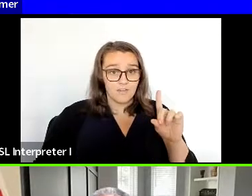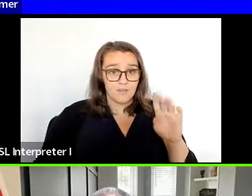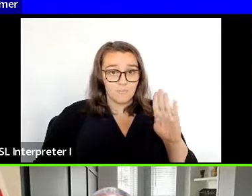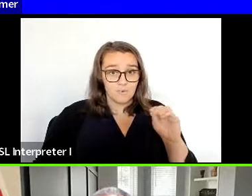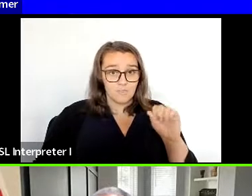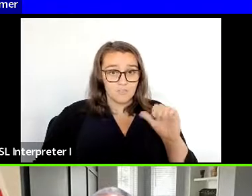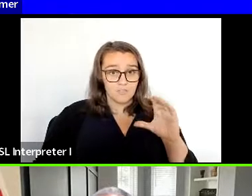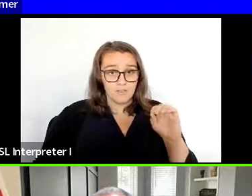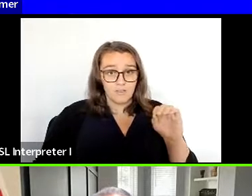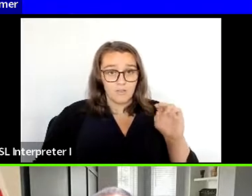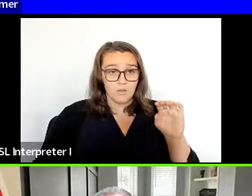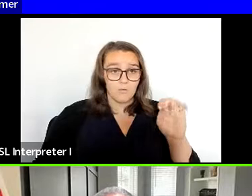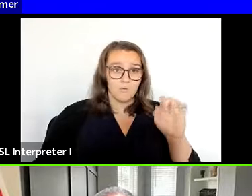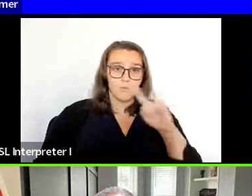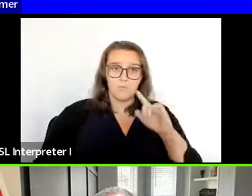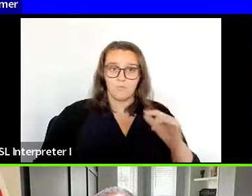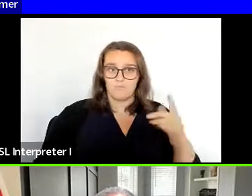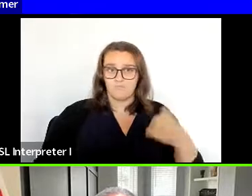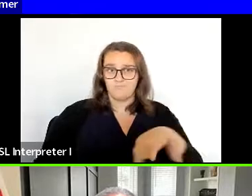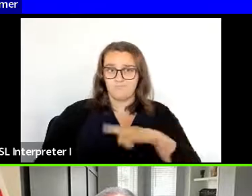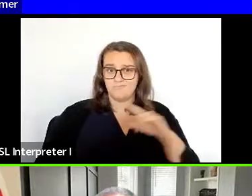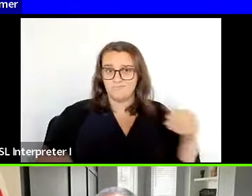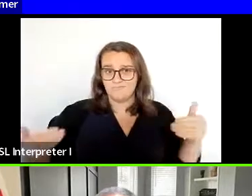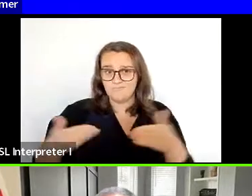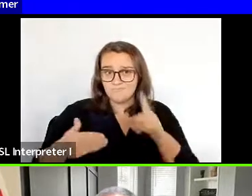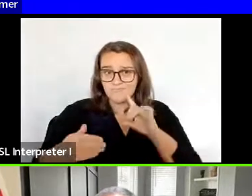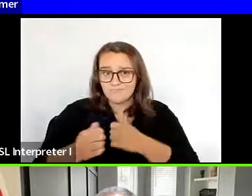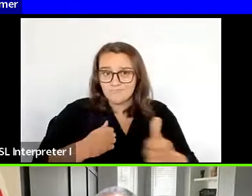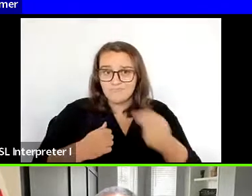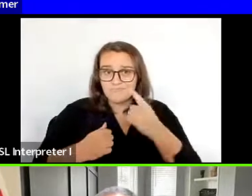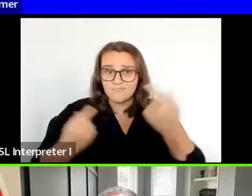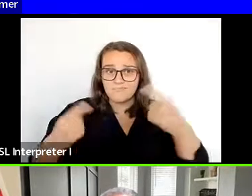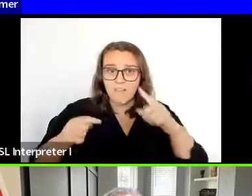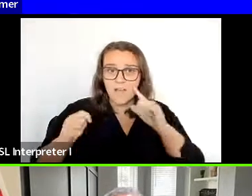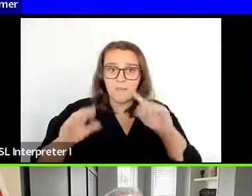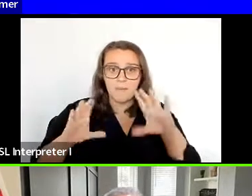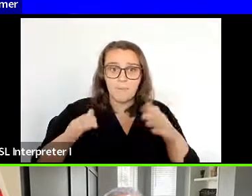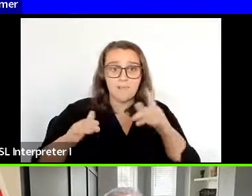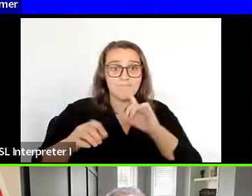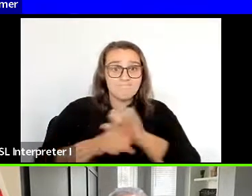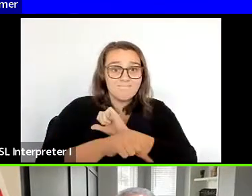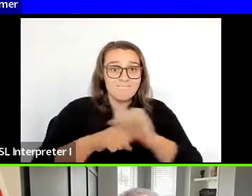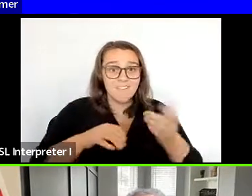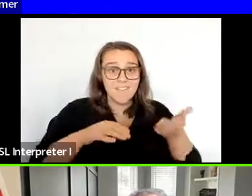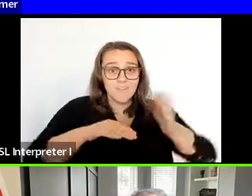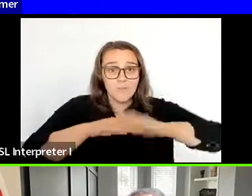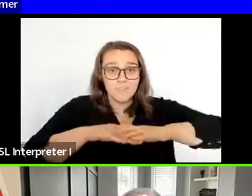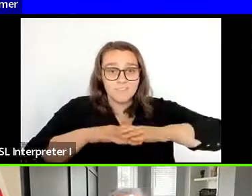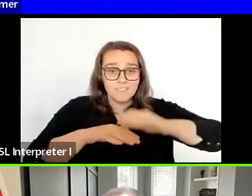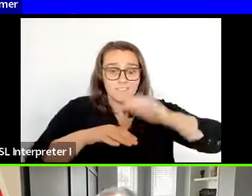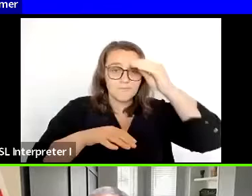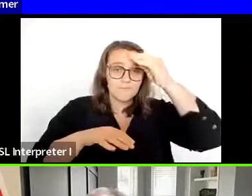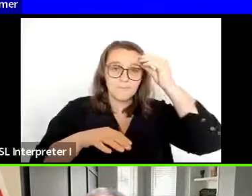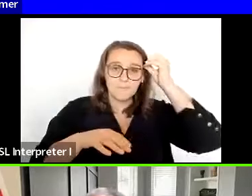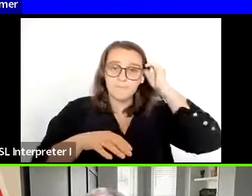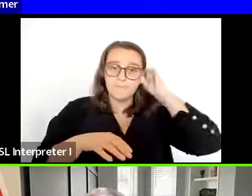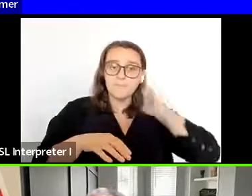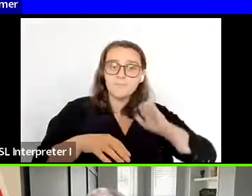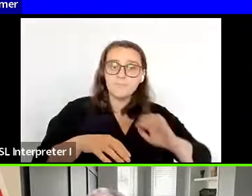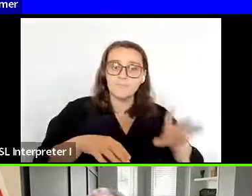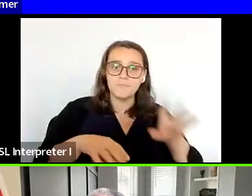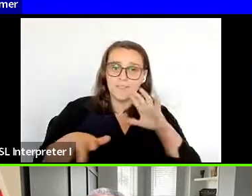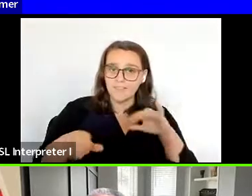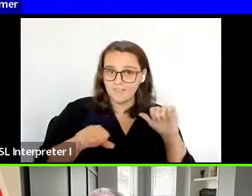introduced this and got it passed, and the work that happened in the committee to actually increase the amount of leave that